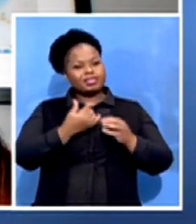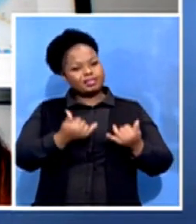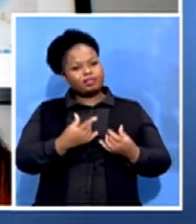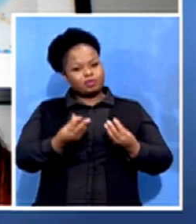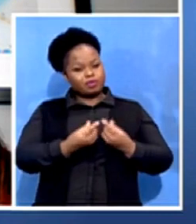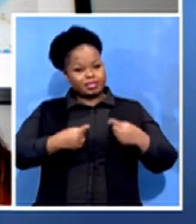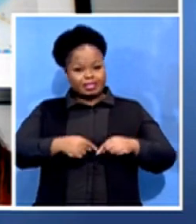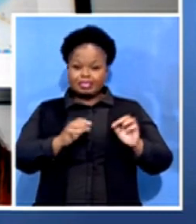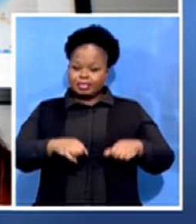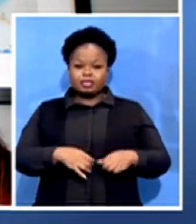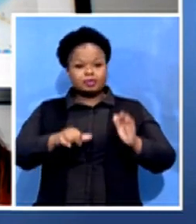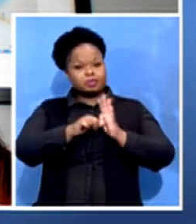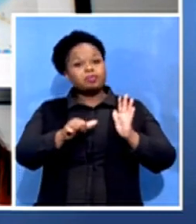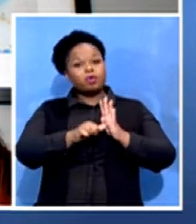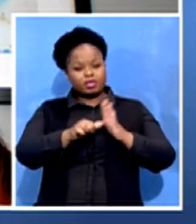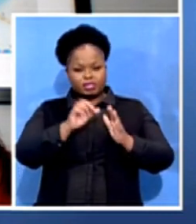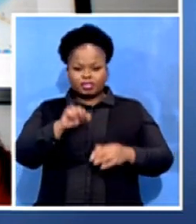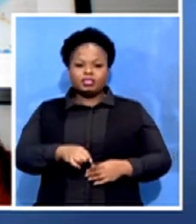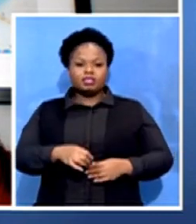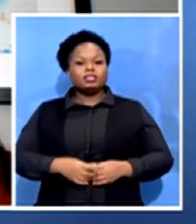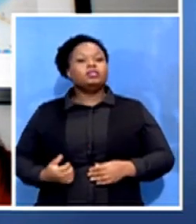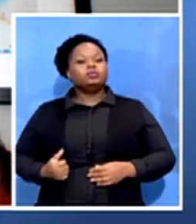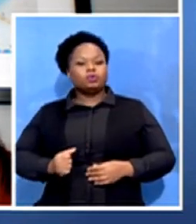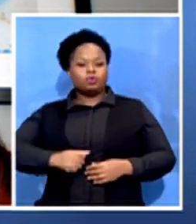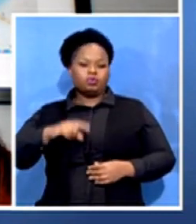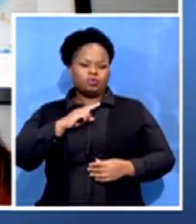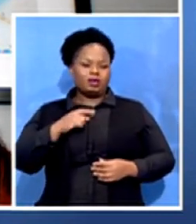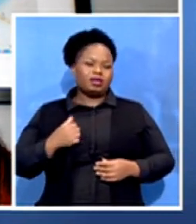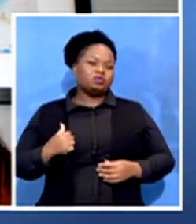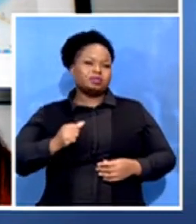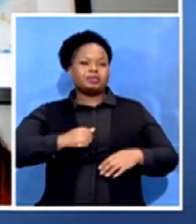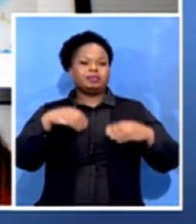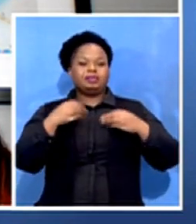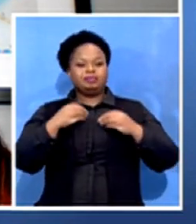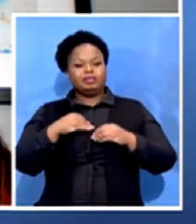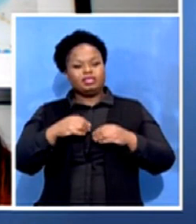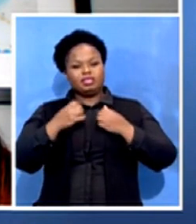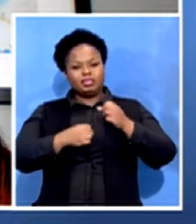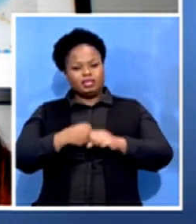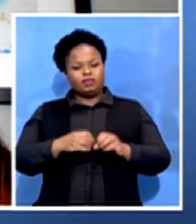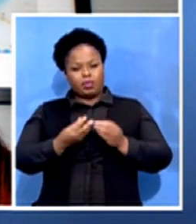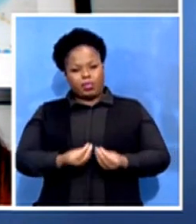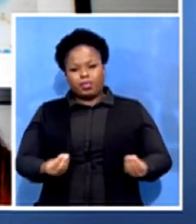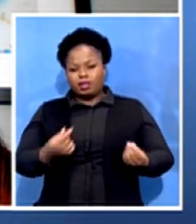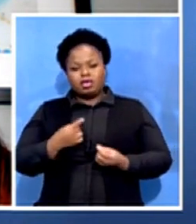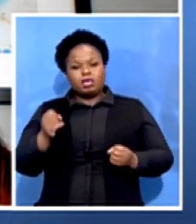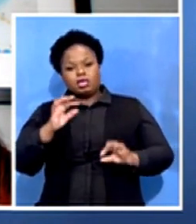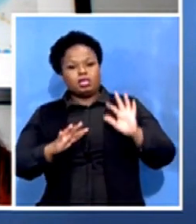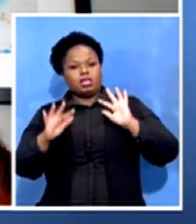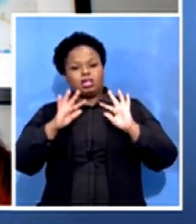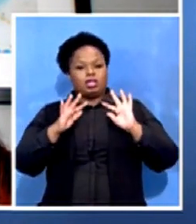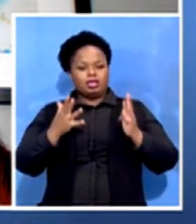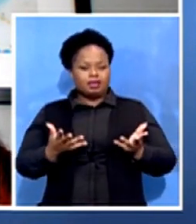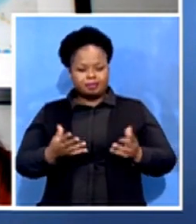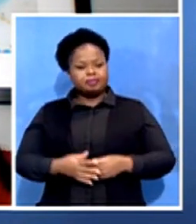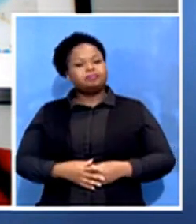order to, look, it's been what a year for our learners, isn't it? Uncertainty prevailed. Going forward, why did